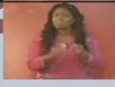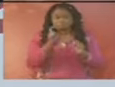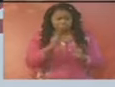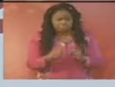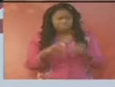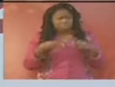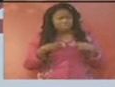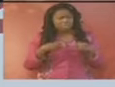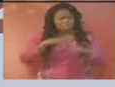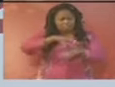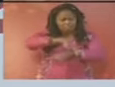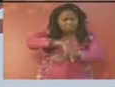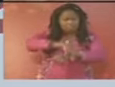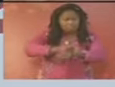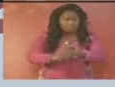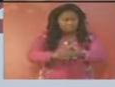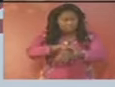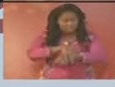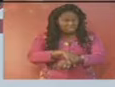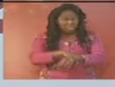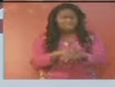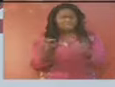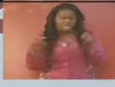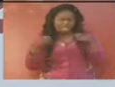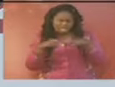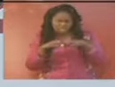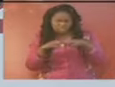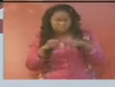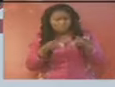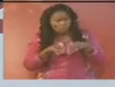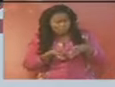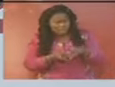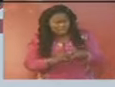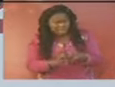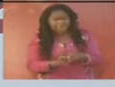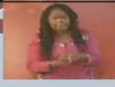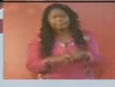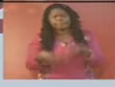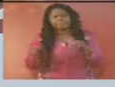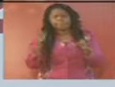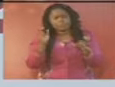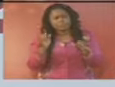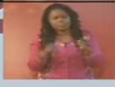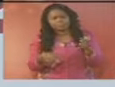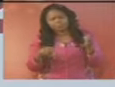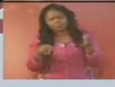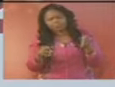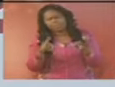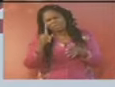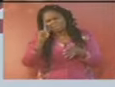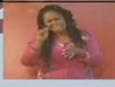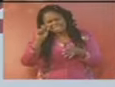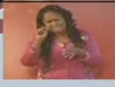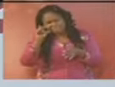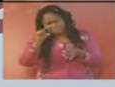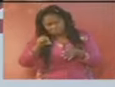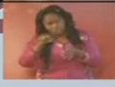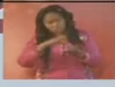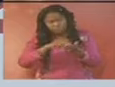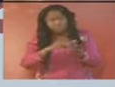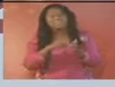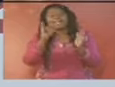tagging will have to be voluntary. So that's one. Two, the issue of the rapid test, the antigen